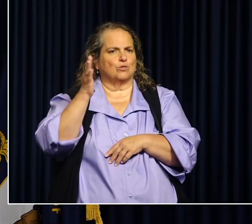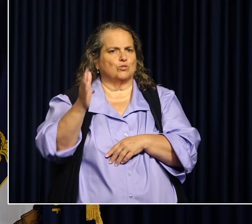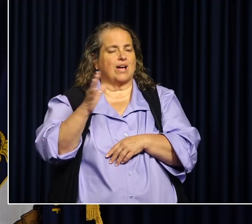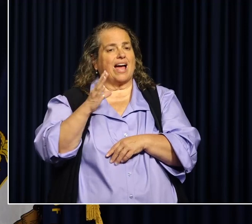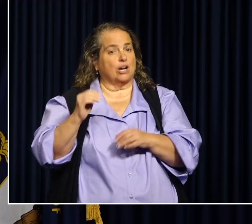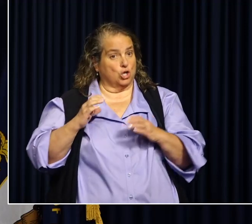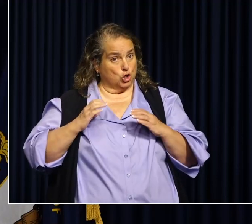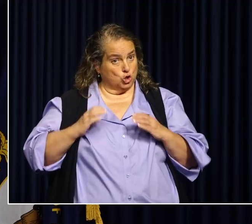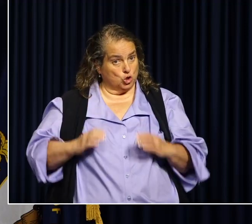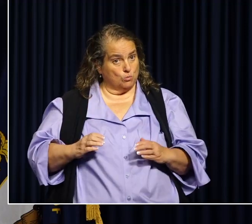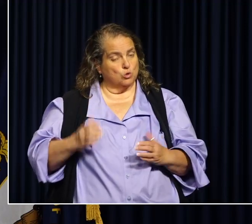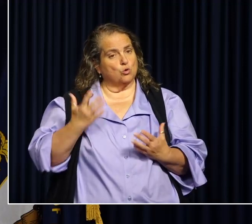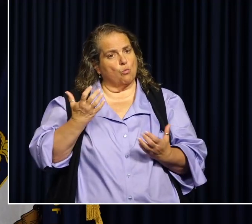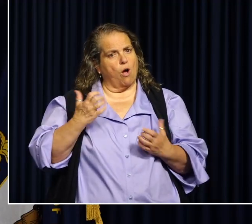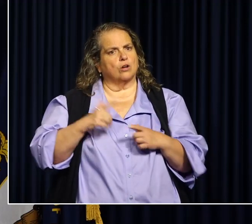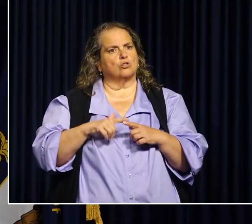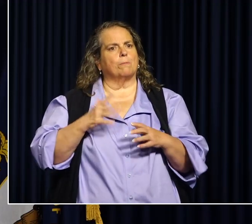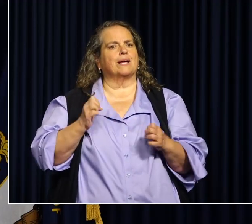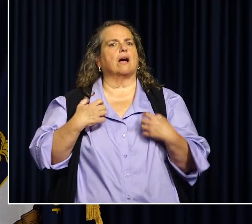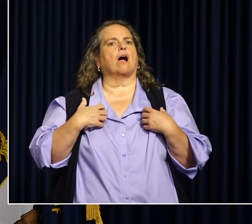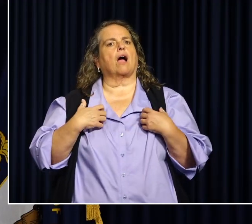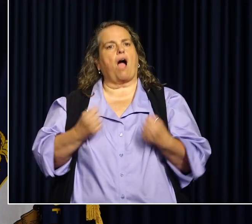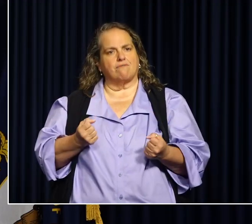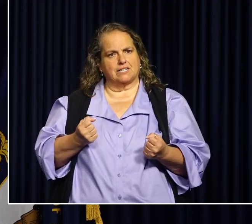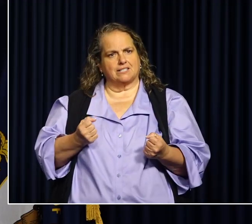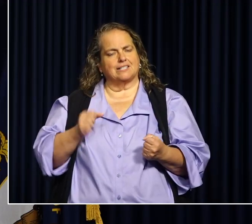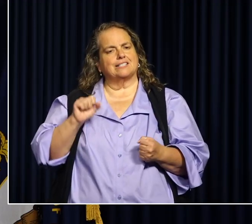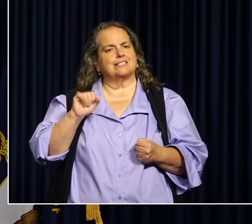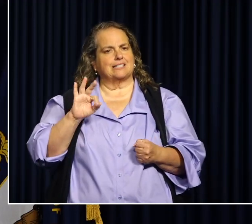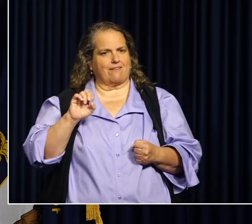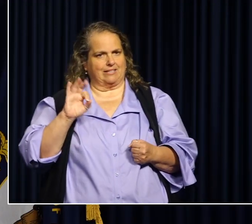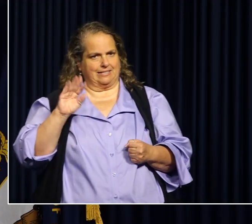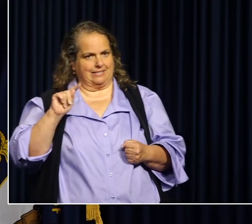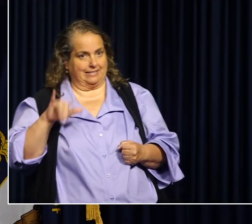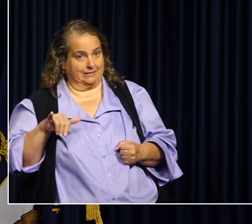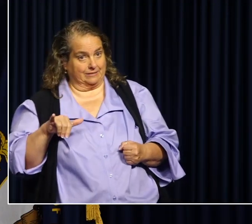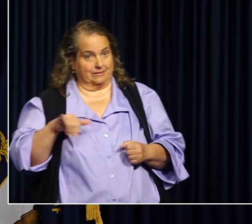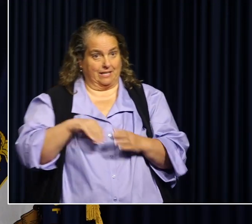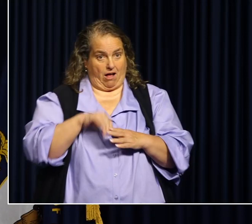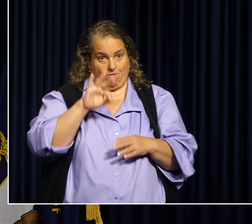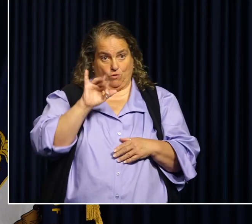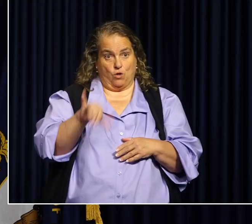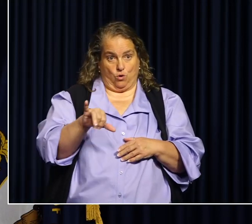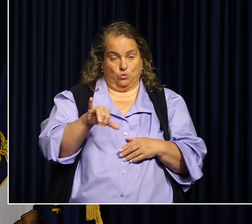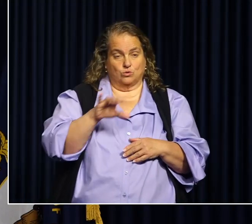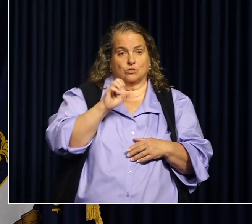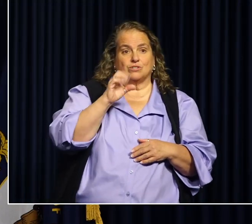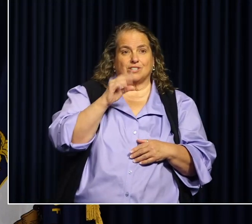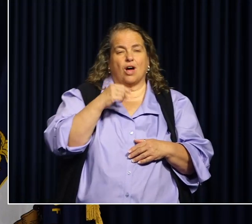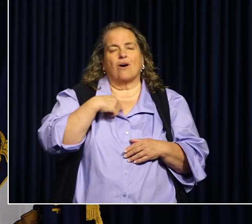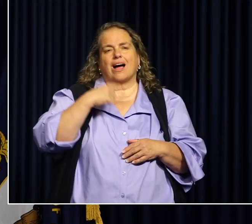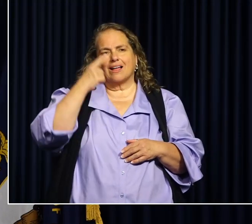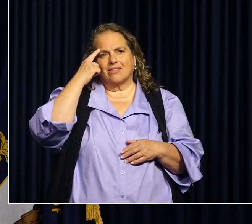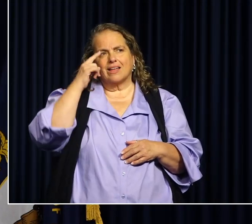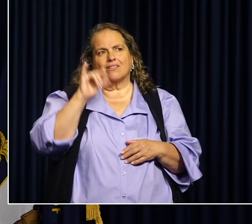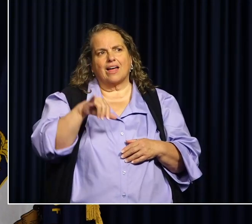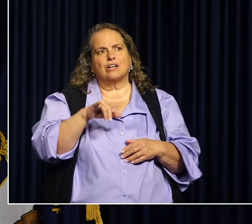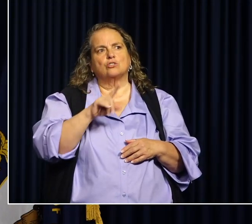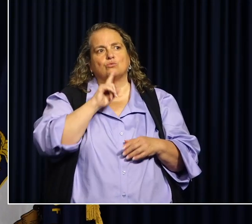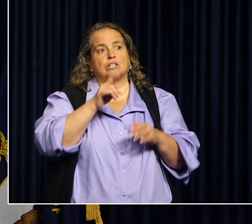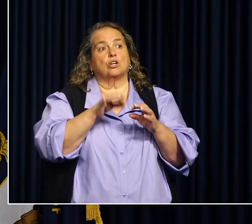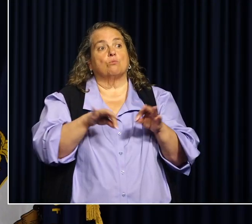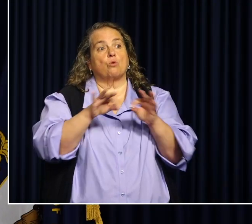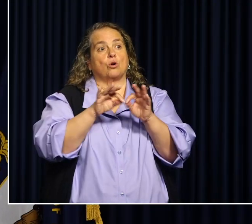consumers want to be confident in the safety of those. So, I think that they're really